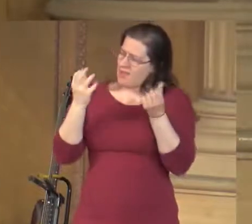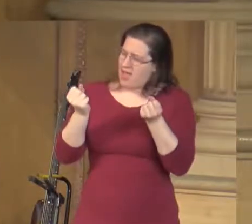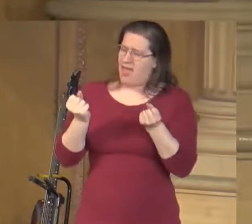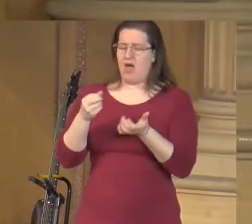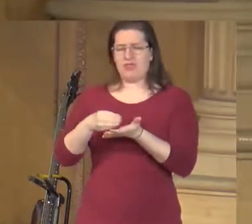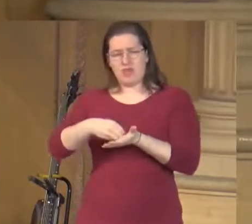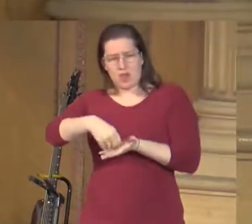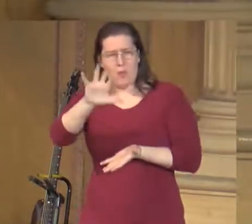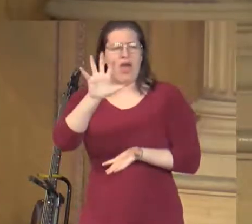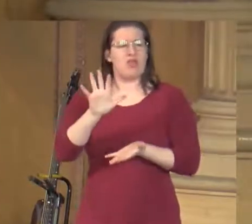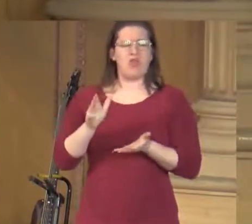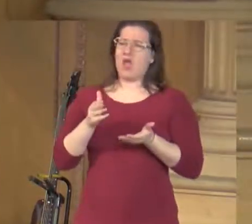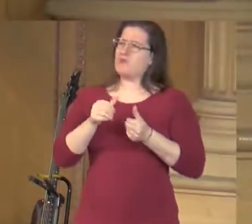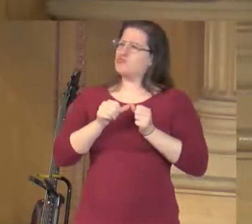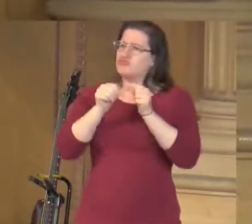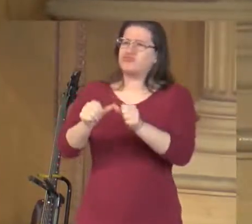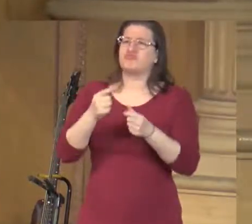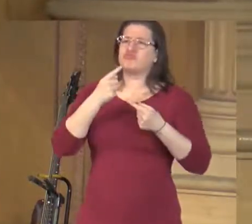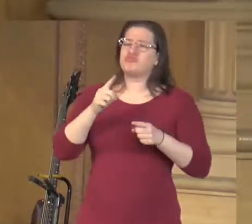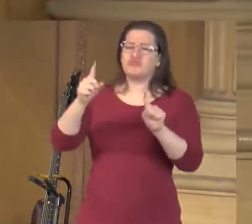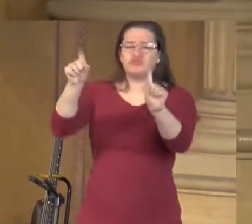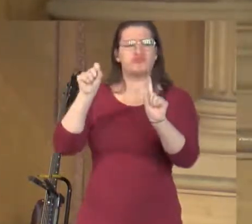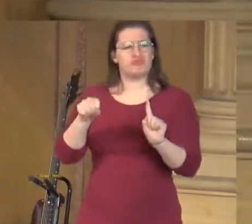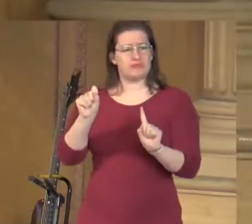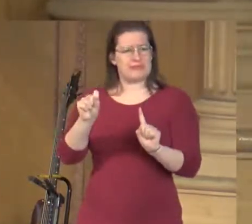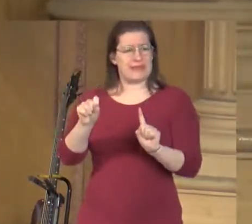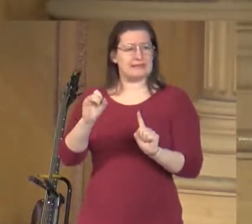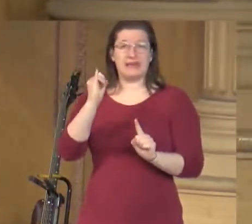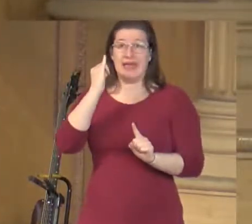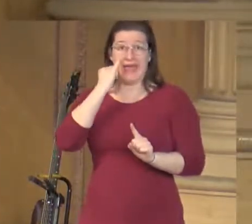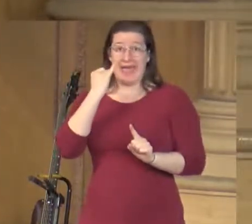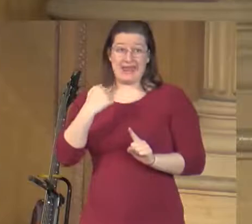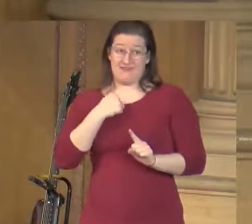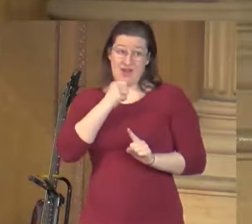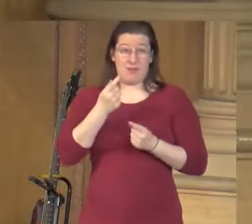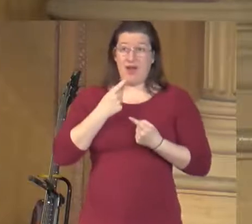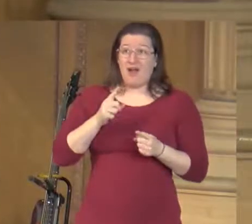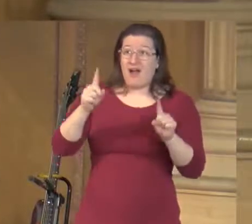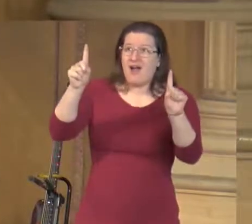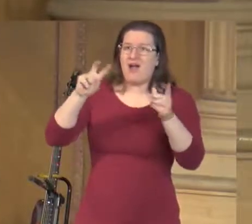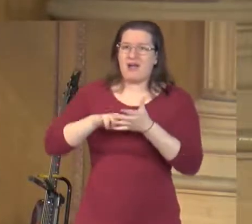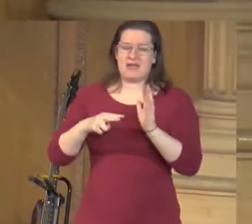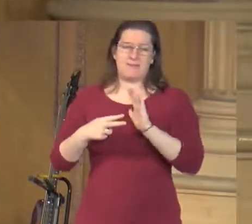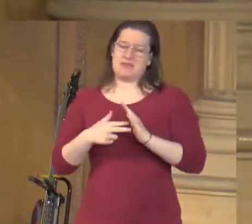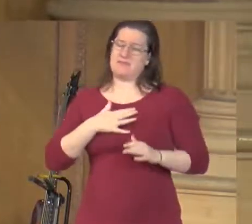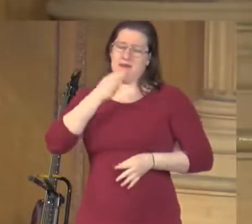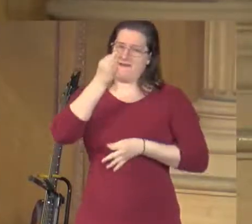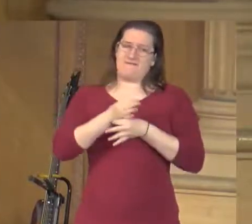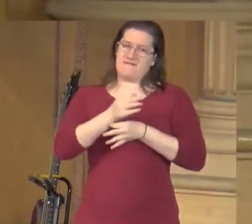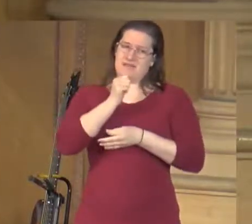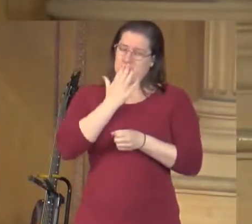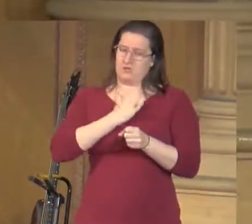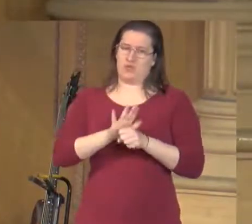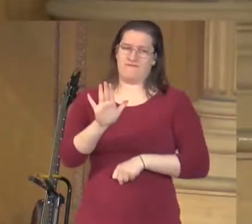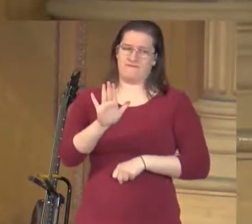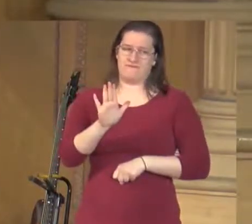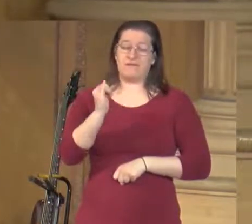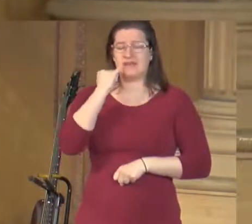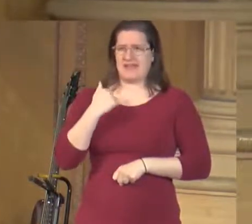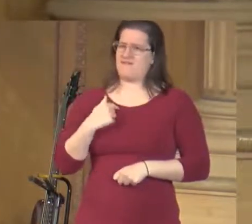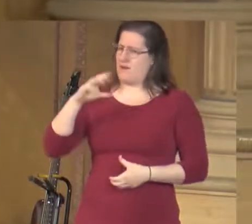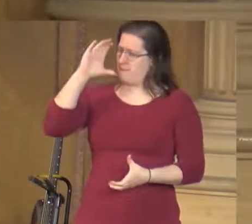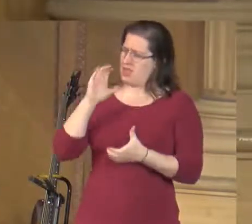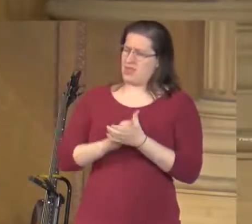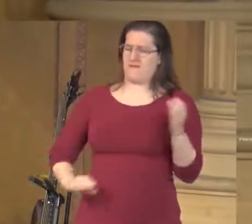because of a problem with your faith or your obedience most of the time. That if you believed more fully, you would be healed.